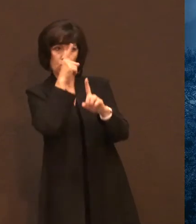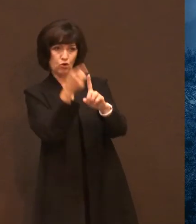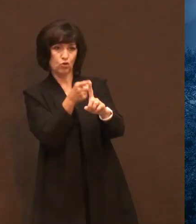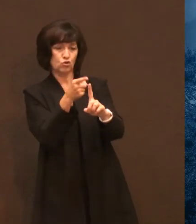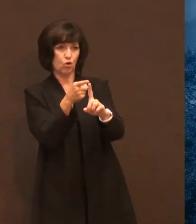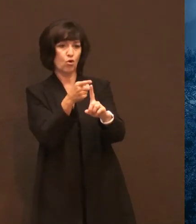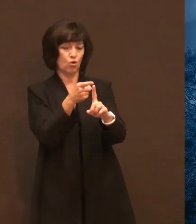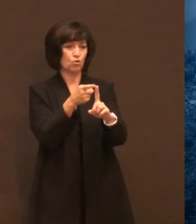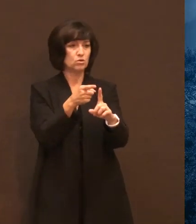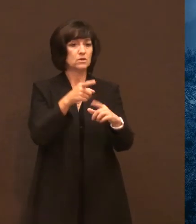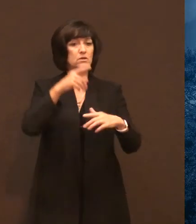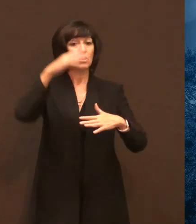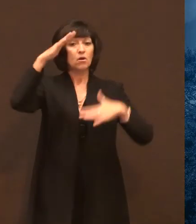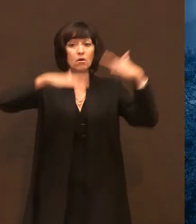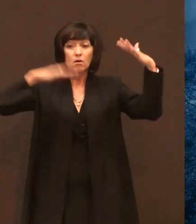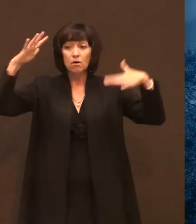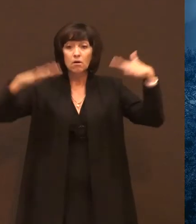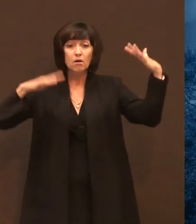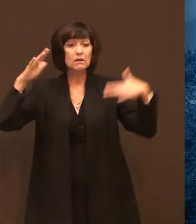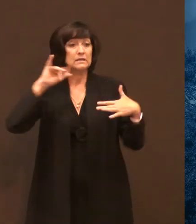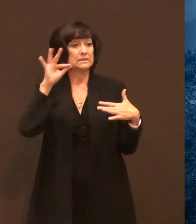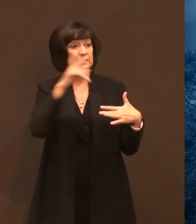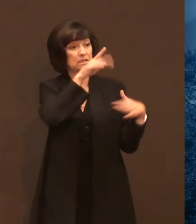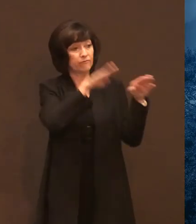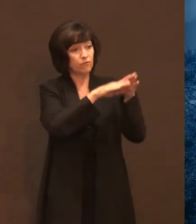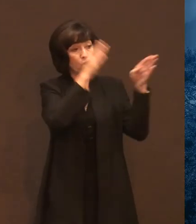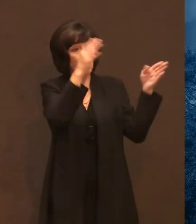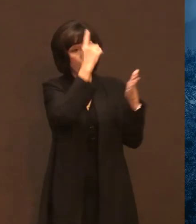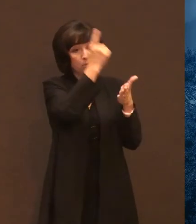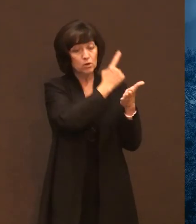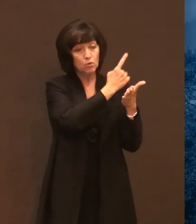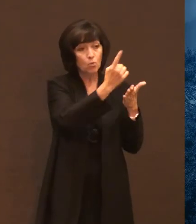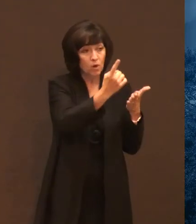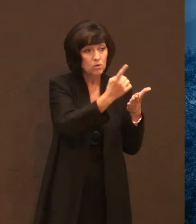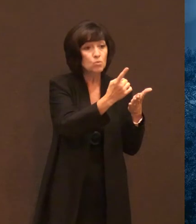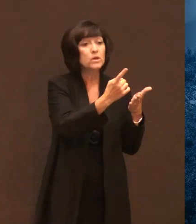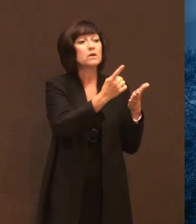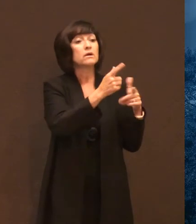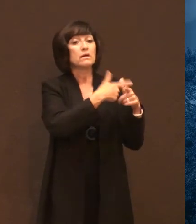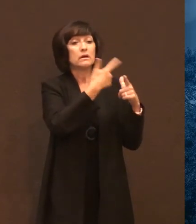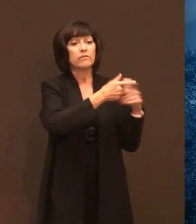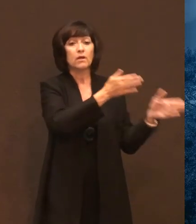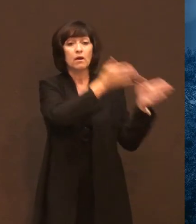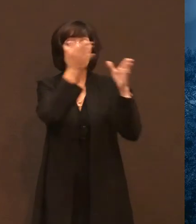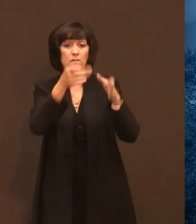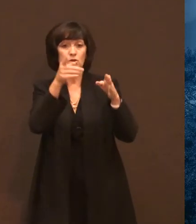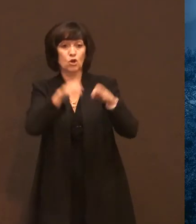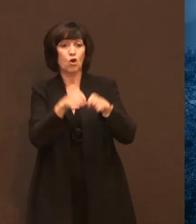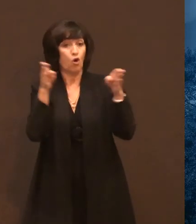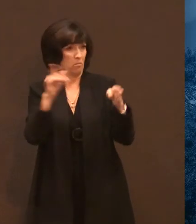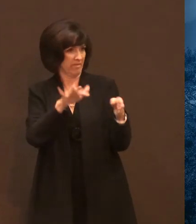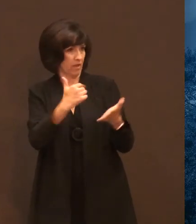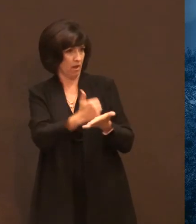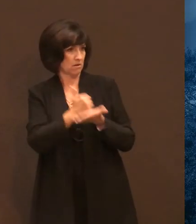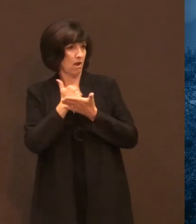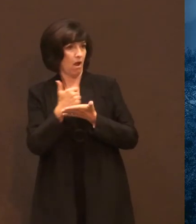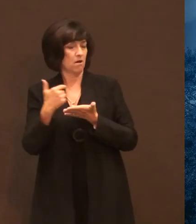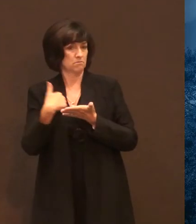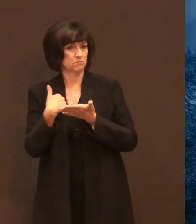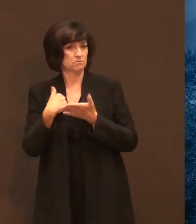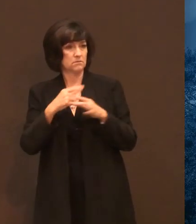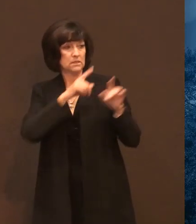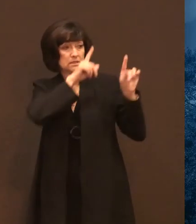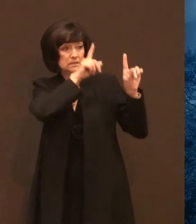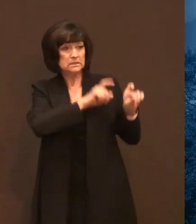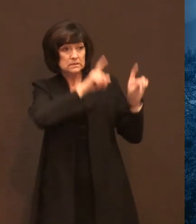kind of way, maybe a week apart or a few days apart, actually helps us in getting tests done and processed